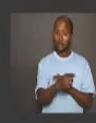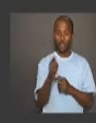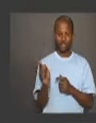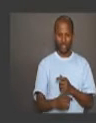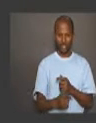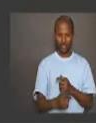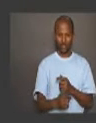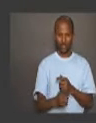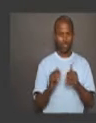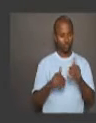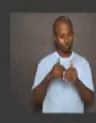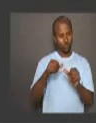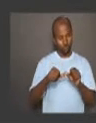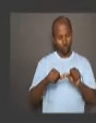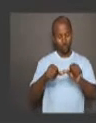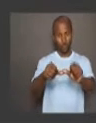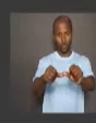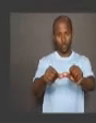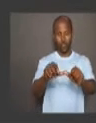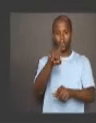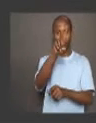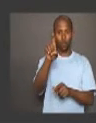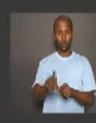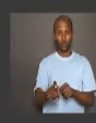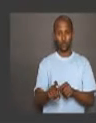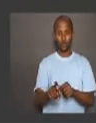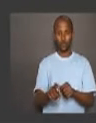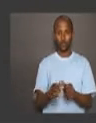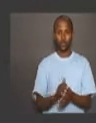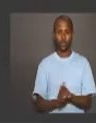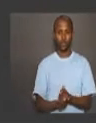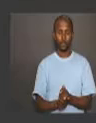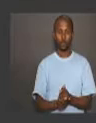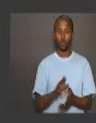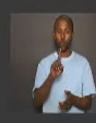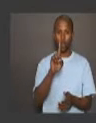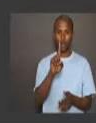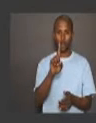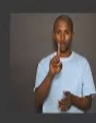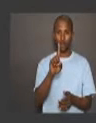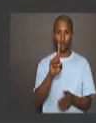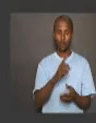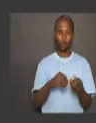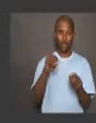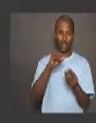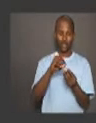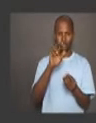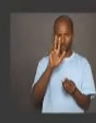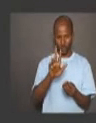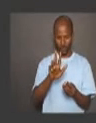Simplified even further, the equation is 1